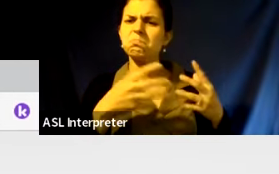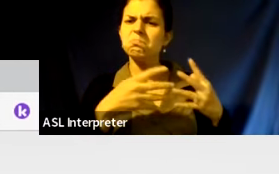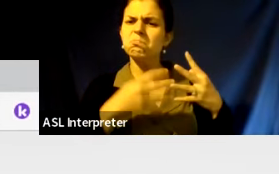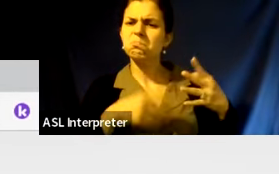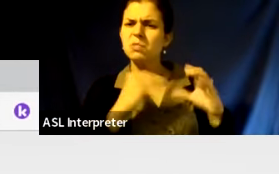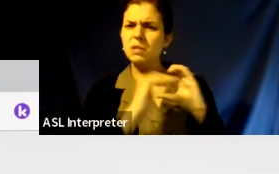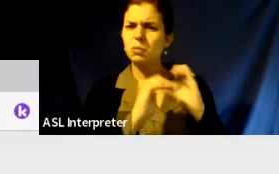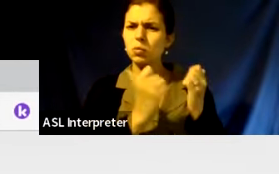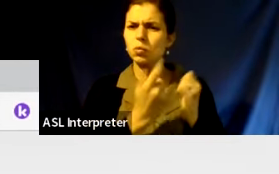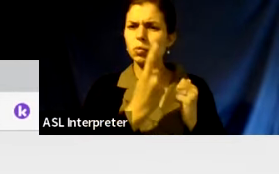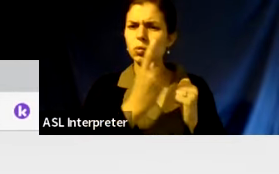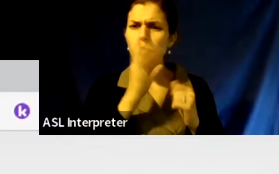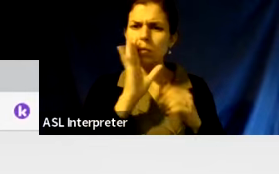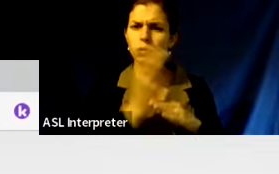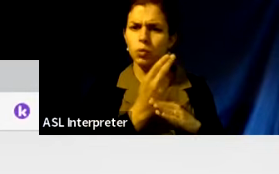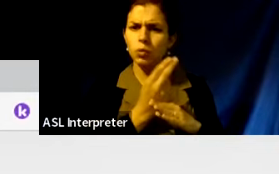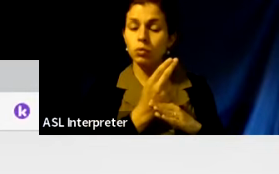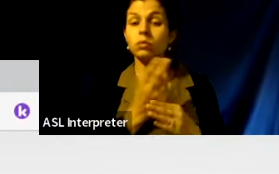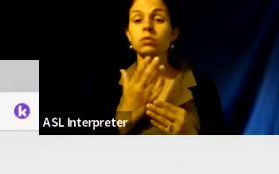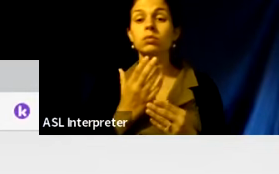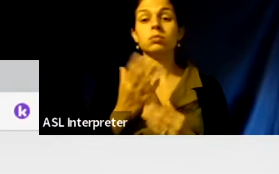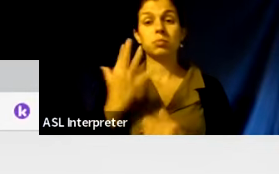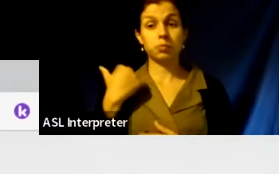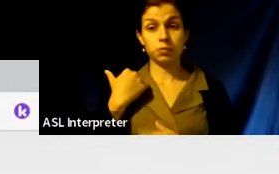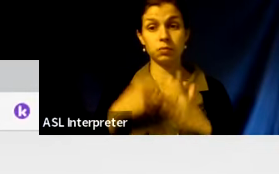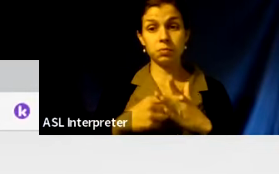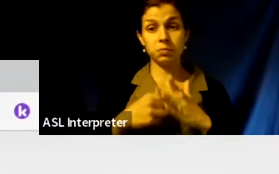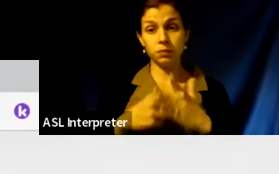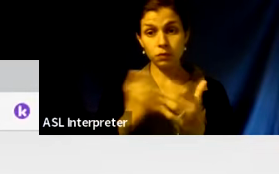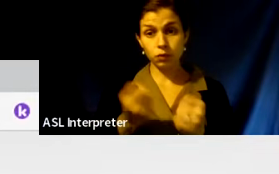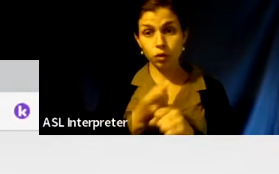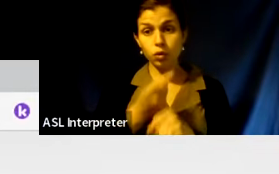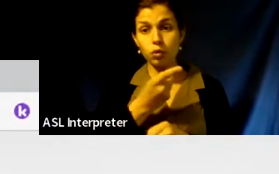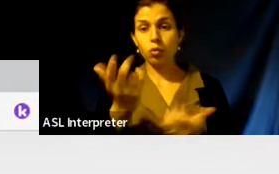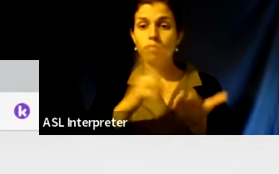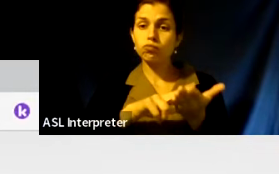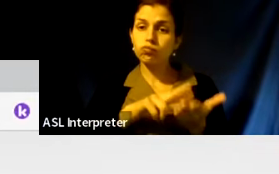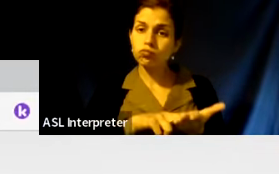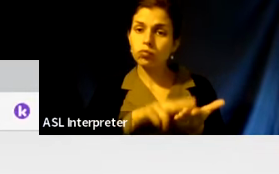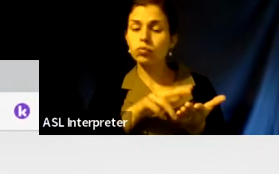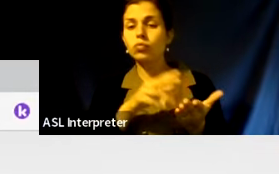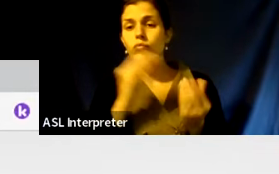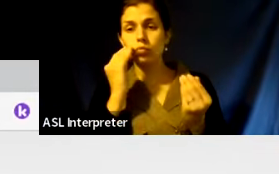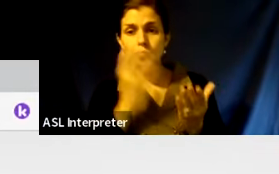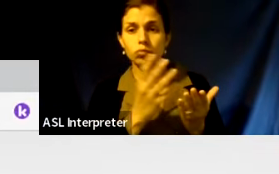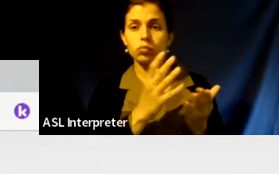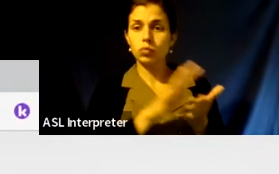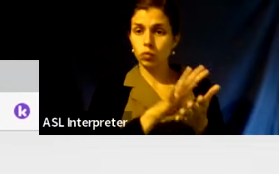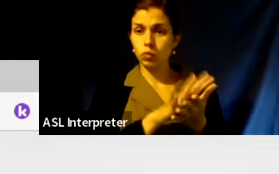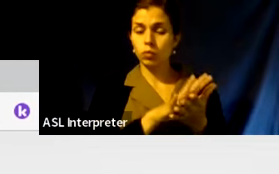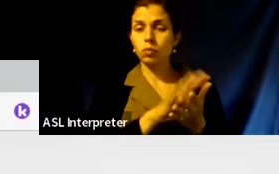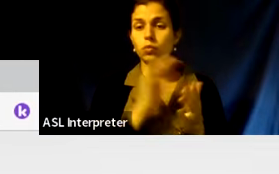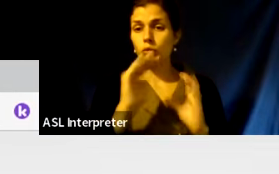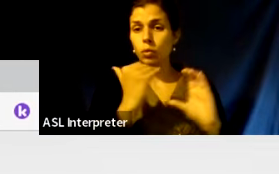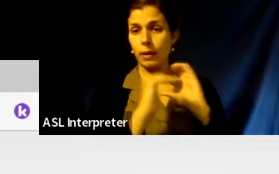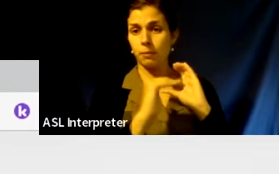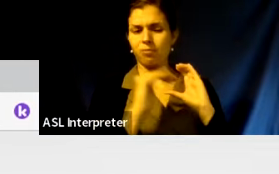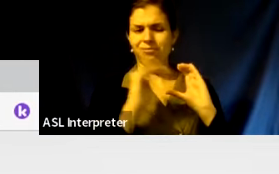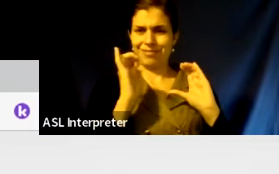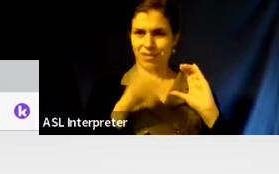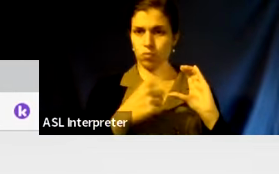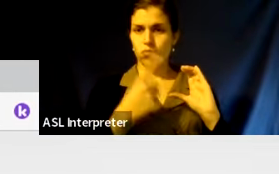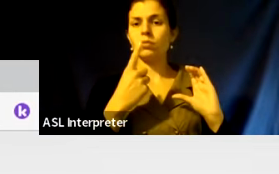District, it'll use the email address that you put on file with your student. And if you're curious what that email is or what your username